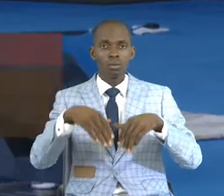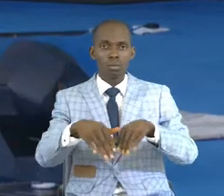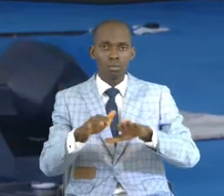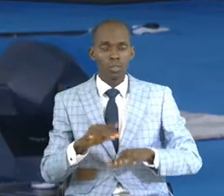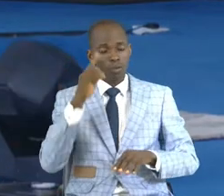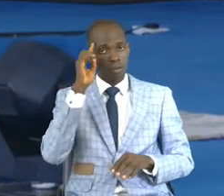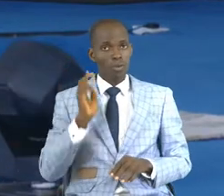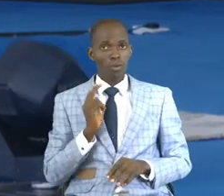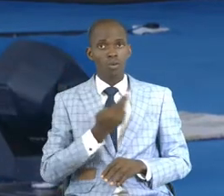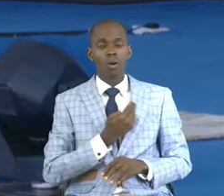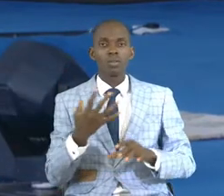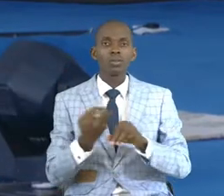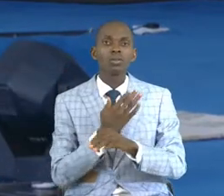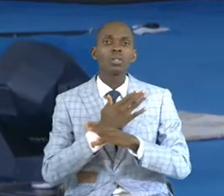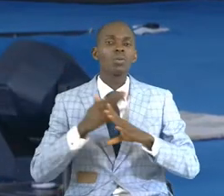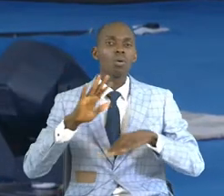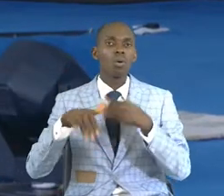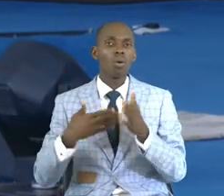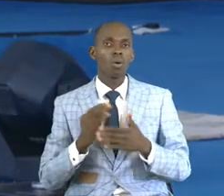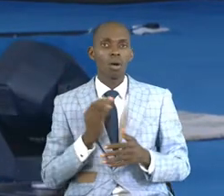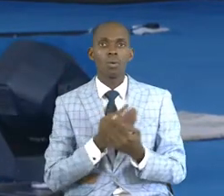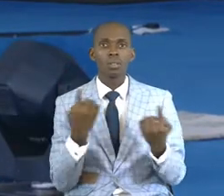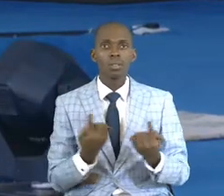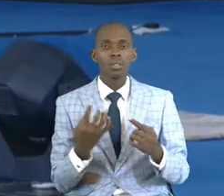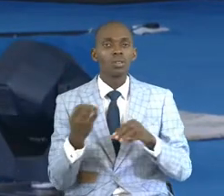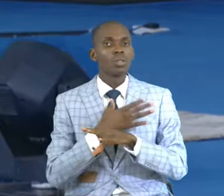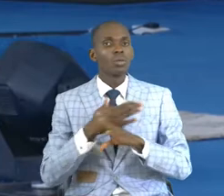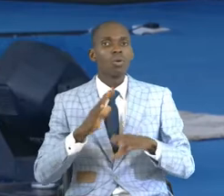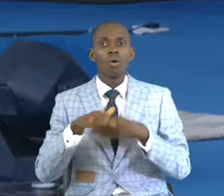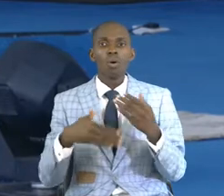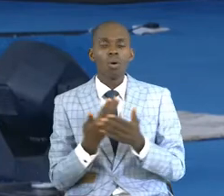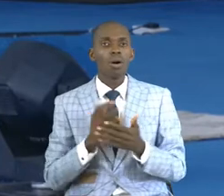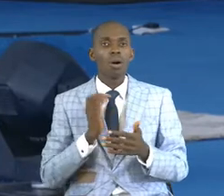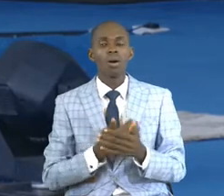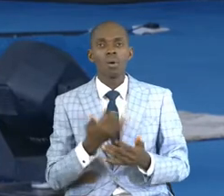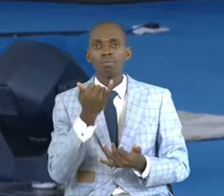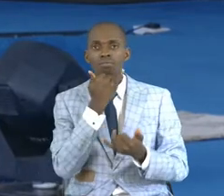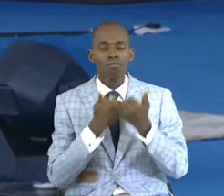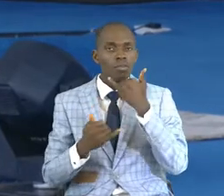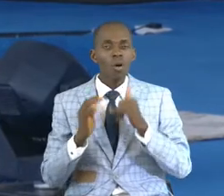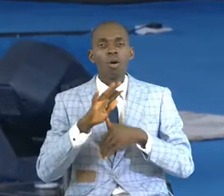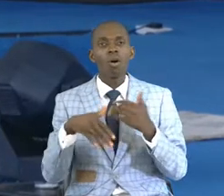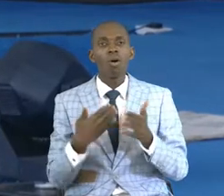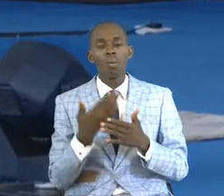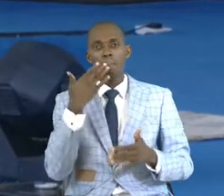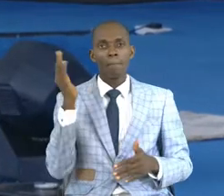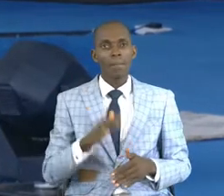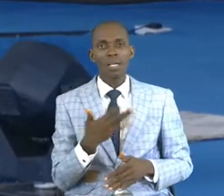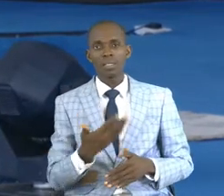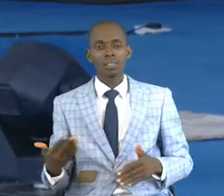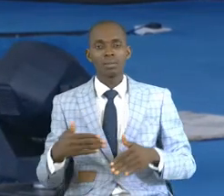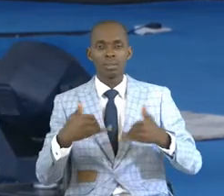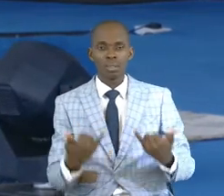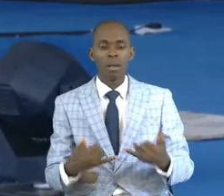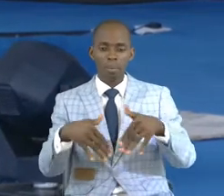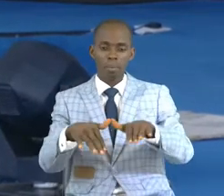all our sins, he took all our degradation, every evil thing, buried with him. And